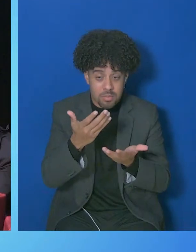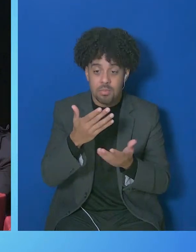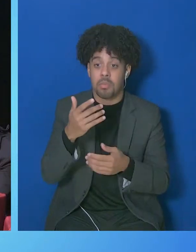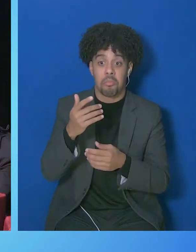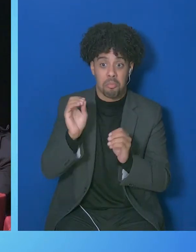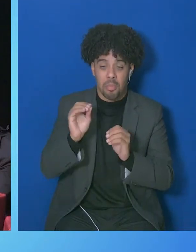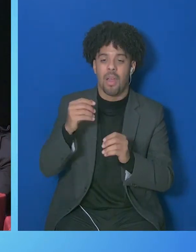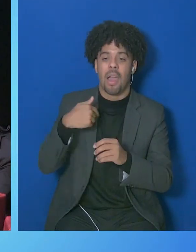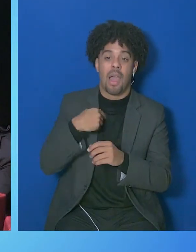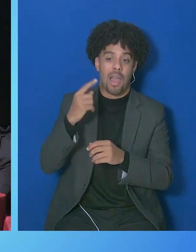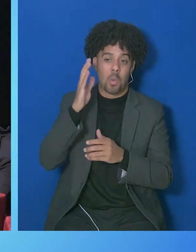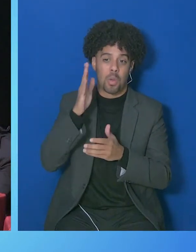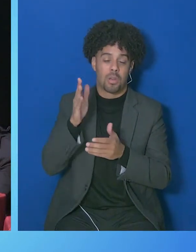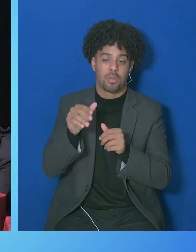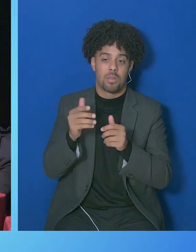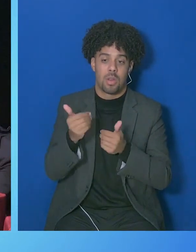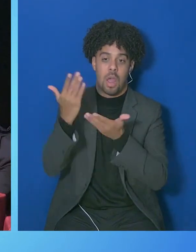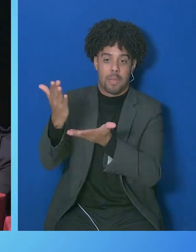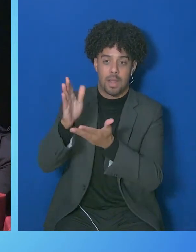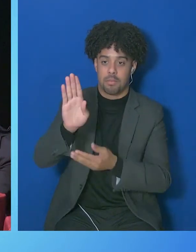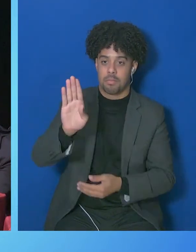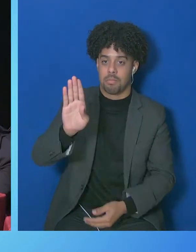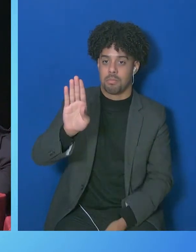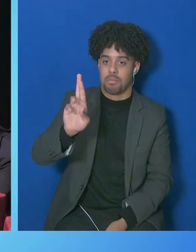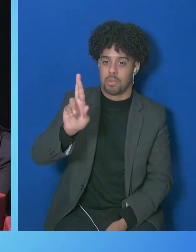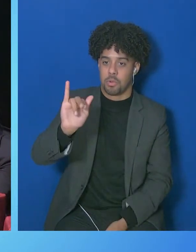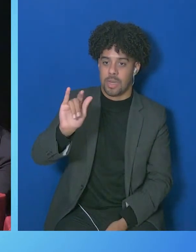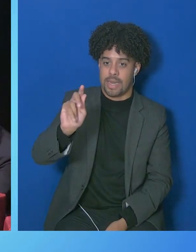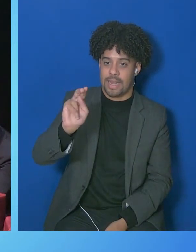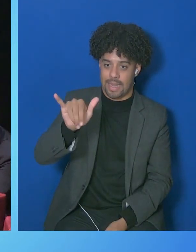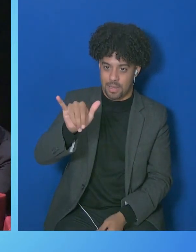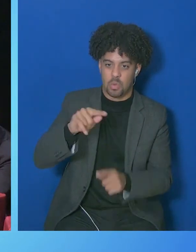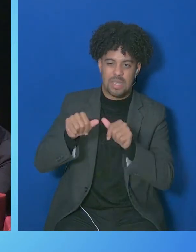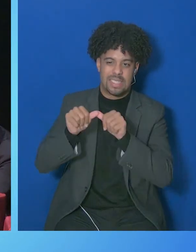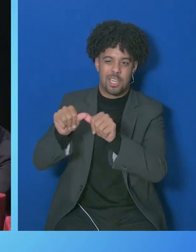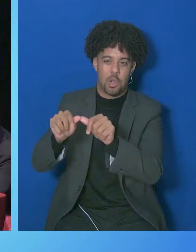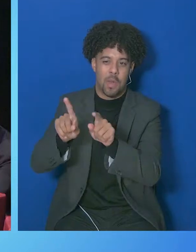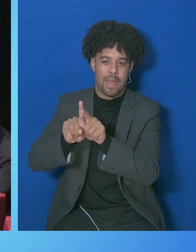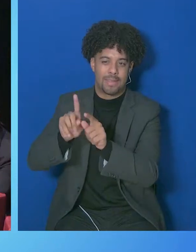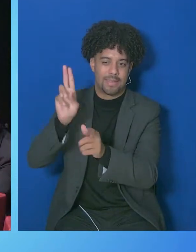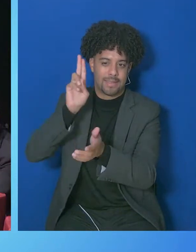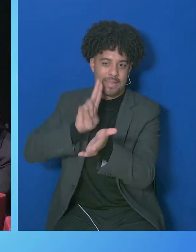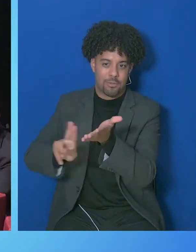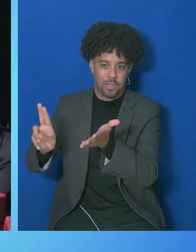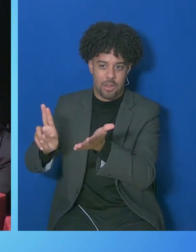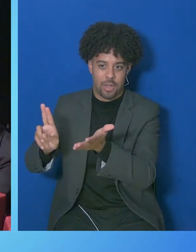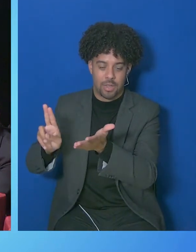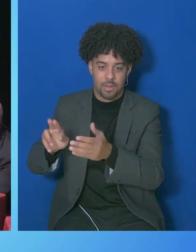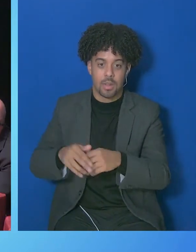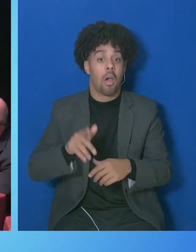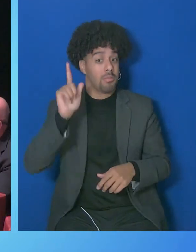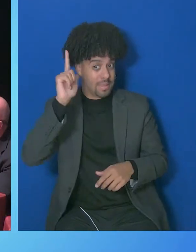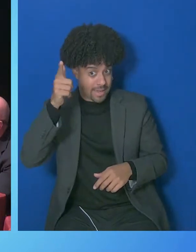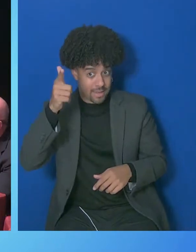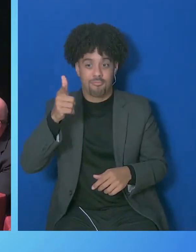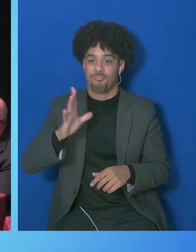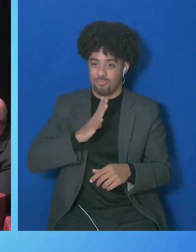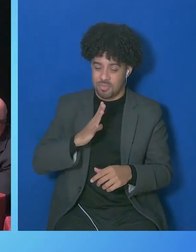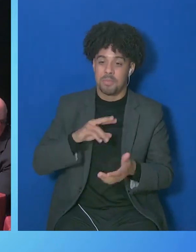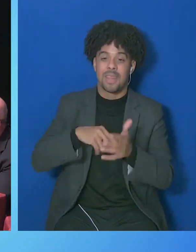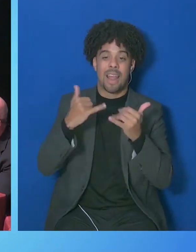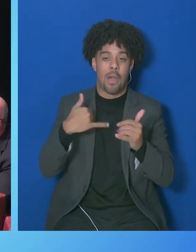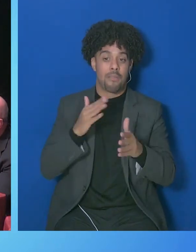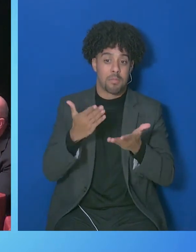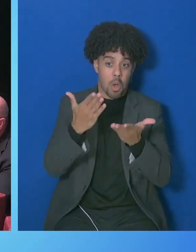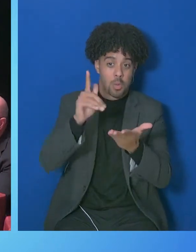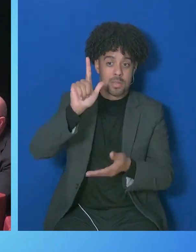continue in the secretary. Okay. Seconded. We have a motion and a second for the chair and